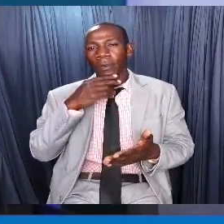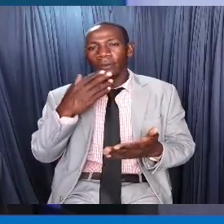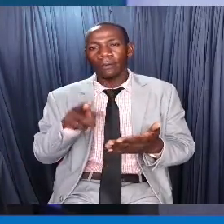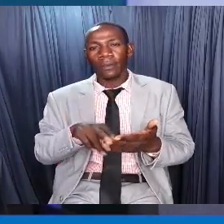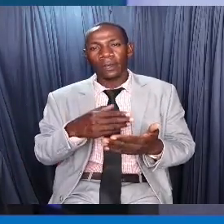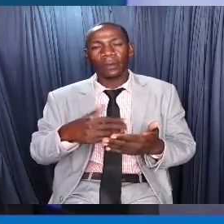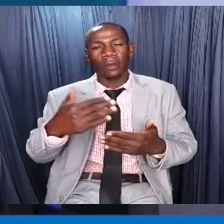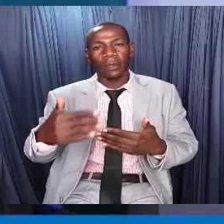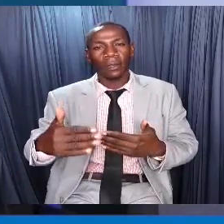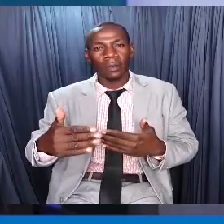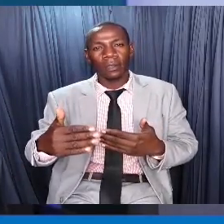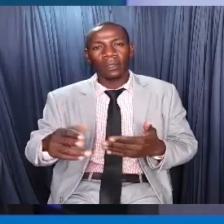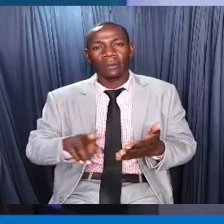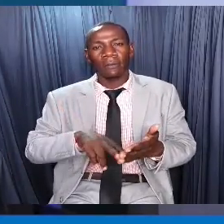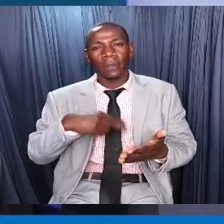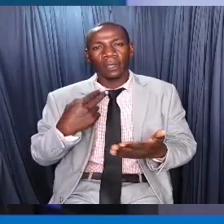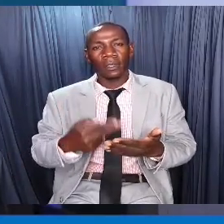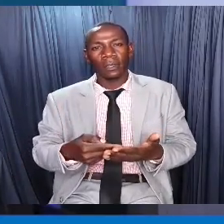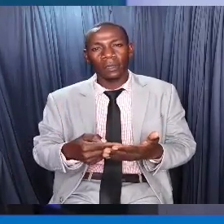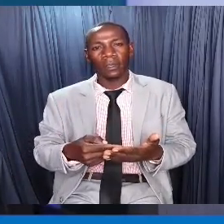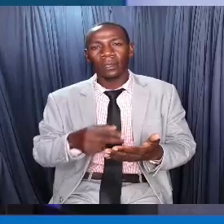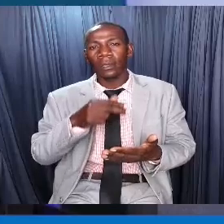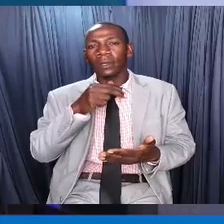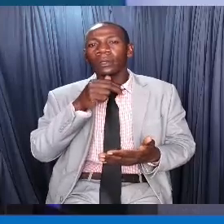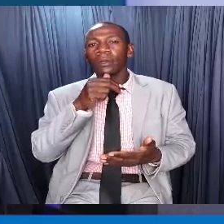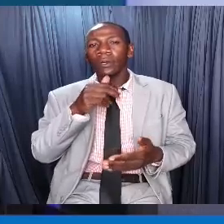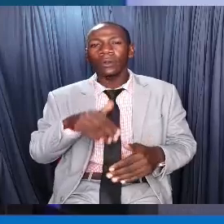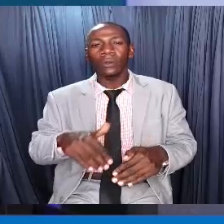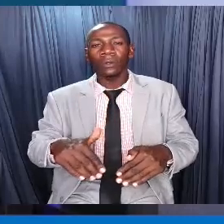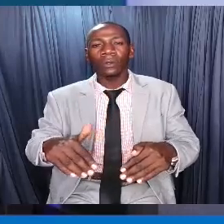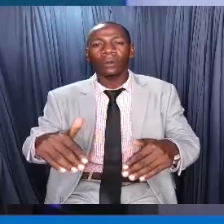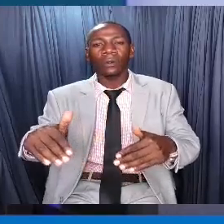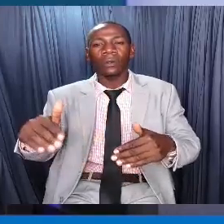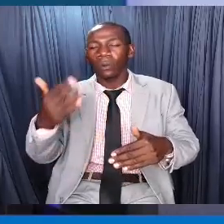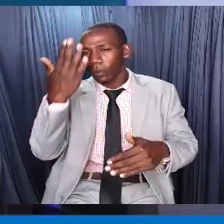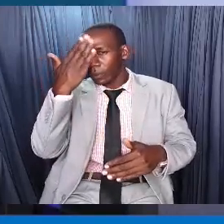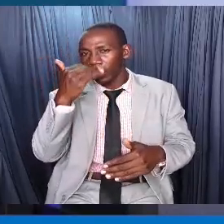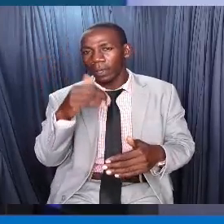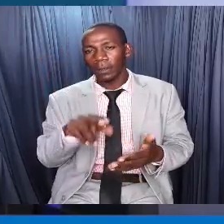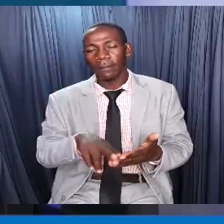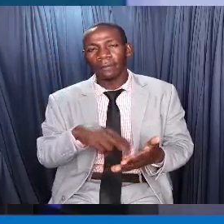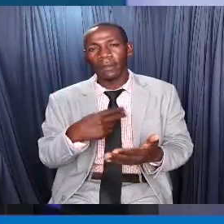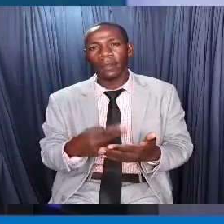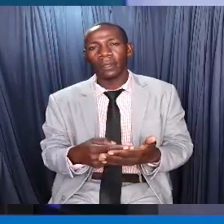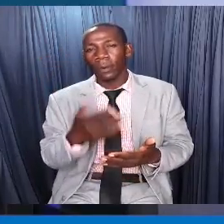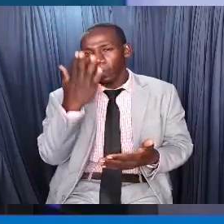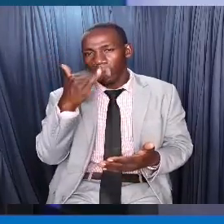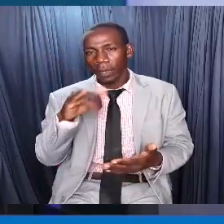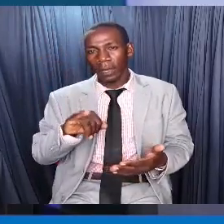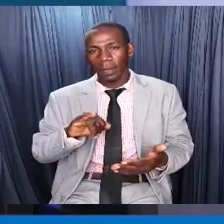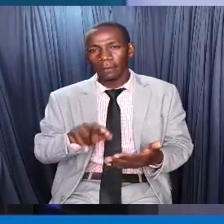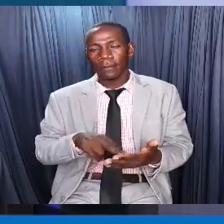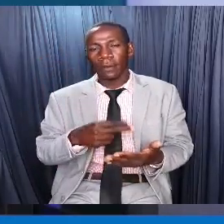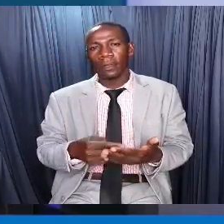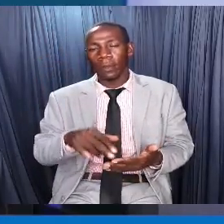even rolled maybe. Sasa akiamuka. Now when he gets up. Hawezi kuanza kuendelea huko na kutafuta kwa nini nimeanguka. He can't just continue walking. Kwa nini nimeanguka? Why have I